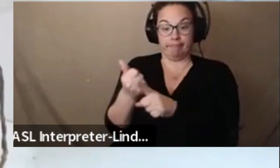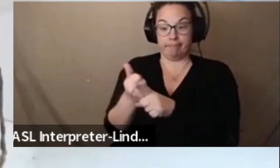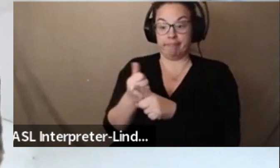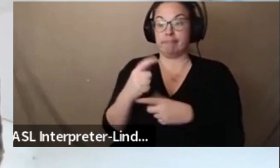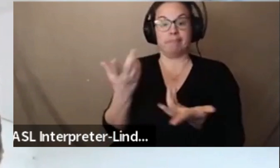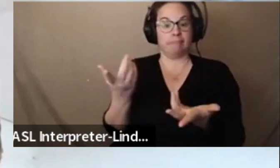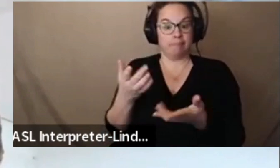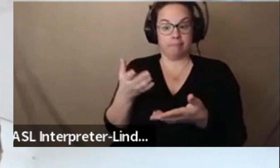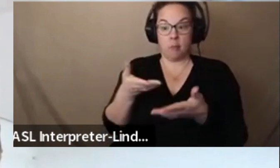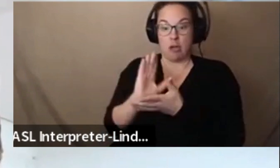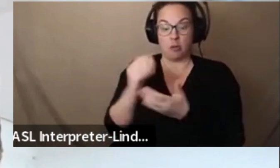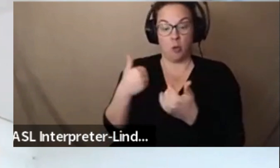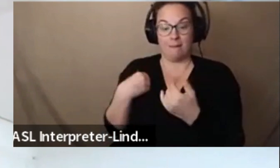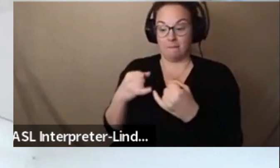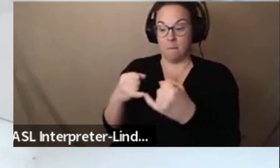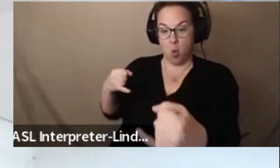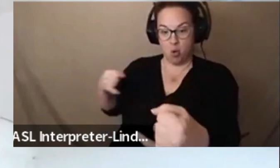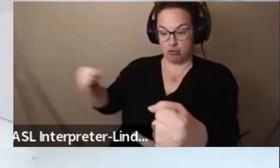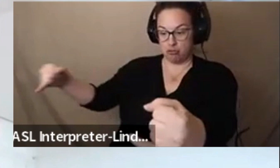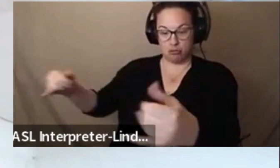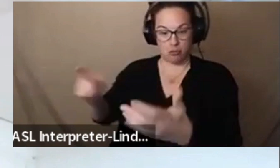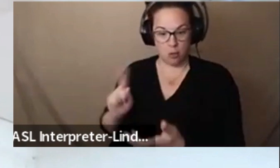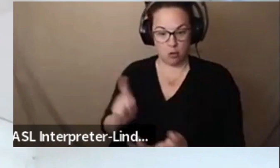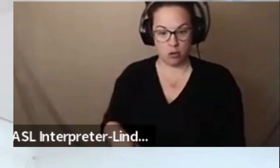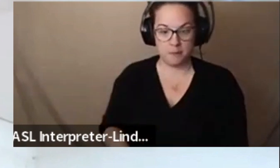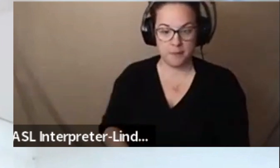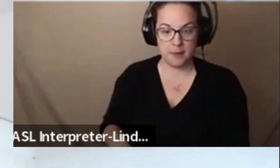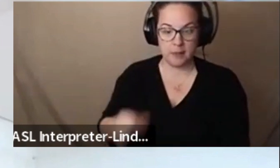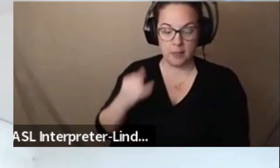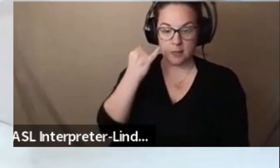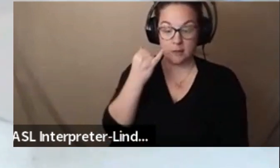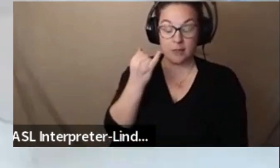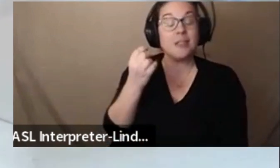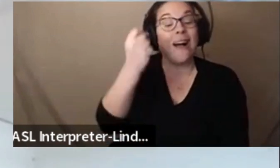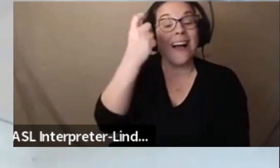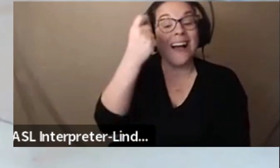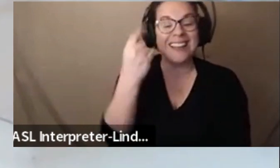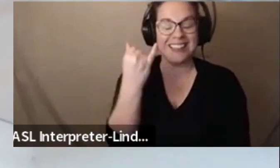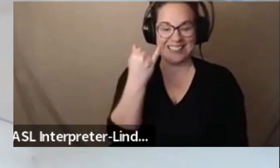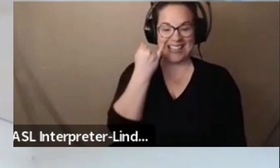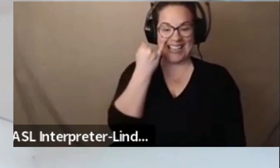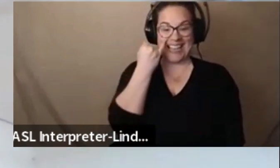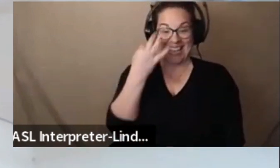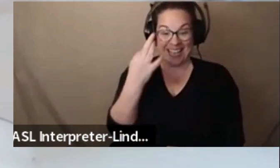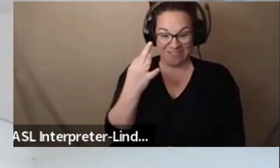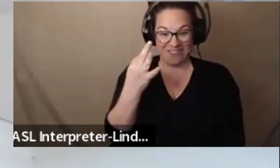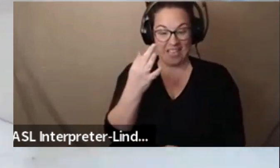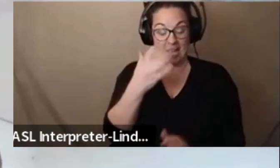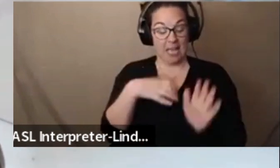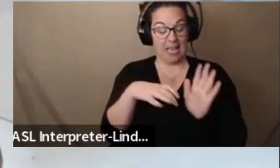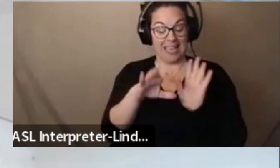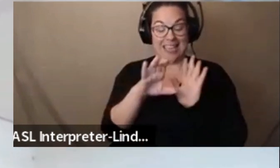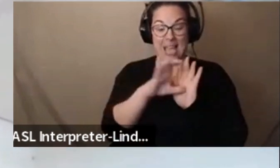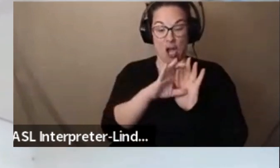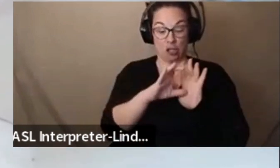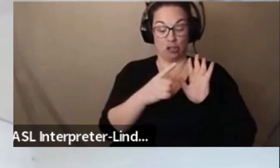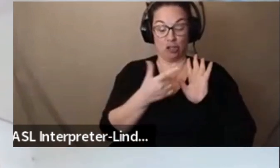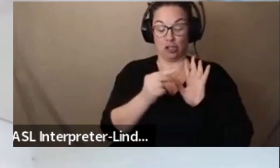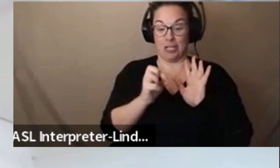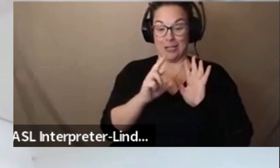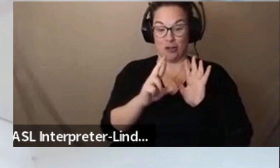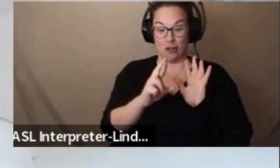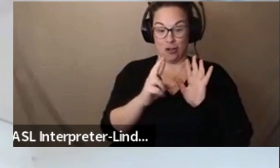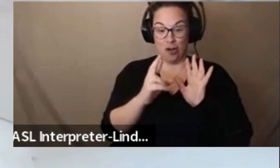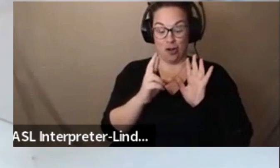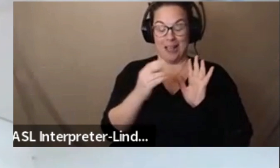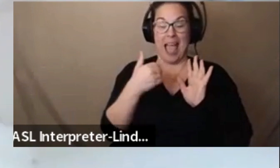sovereignty and about borders. And so when you transgress the borders of the characters, of the